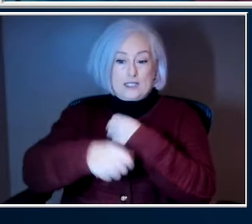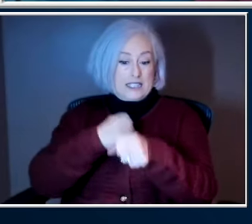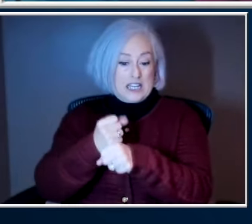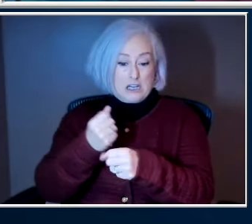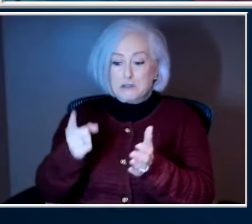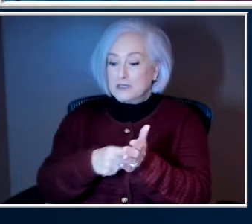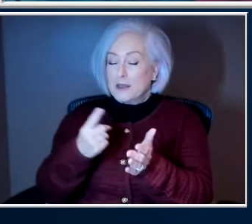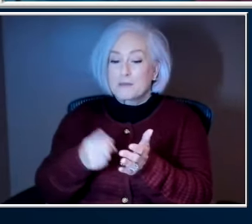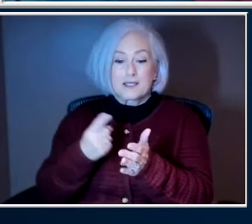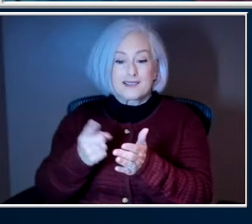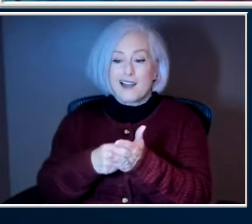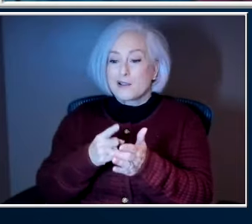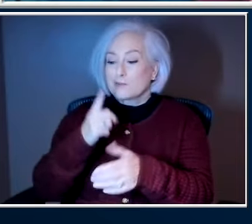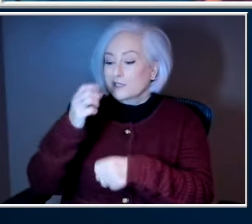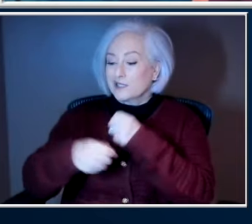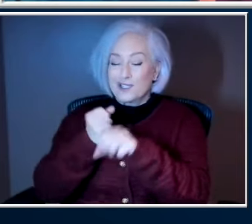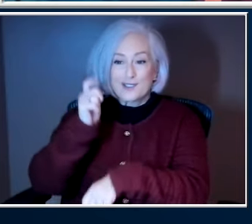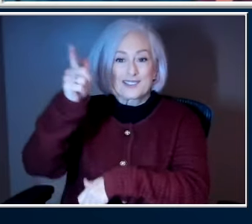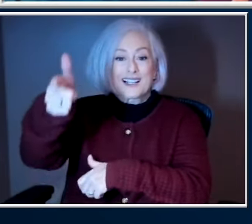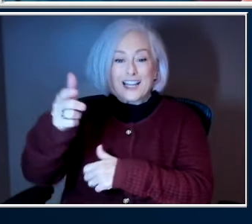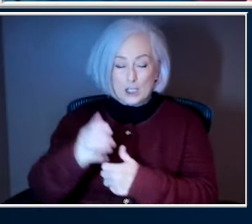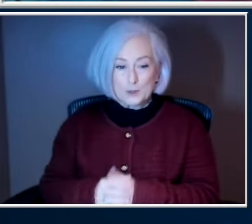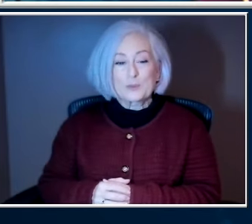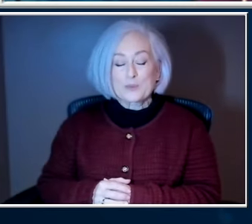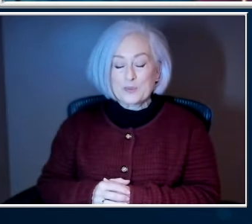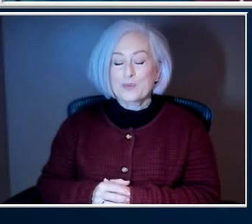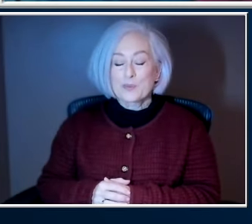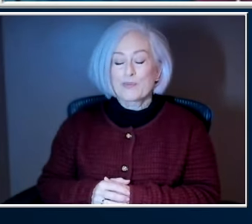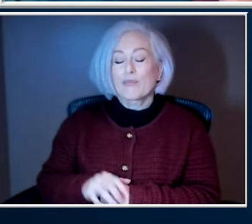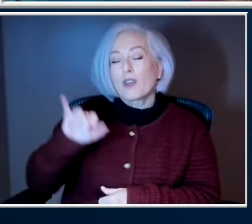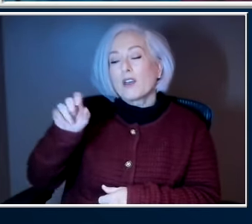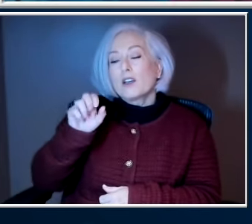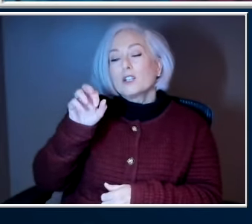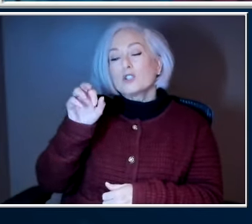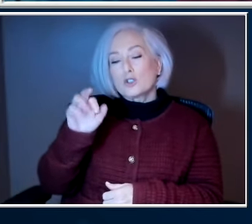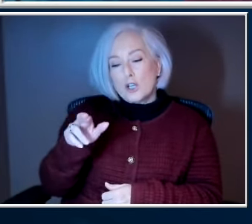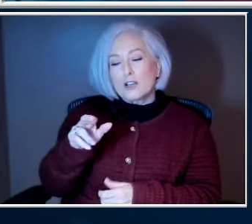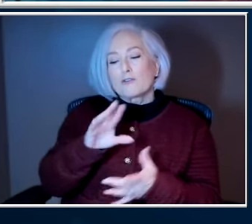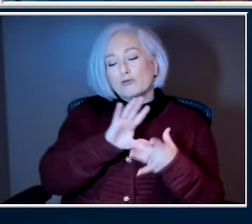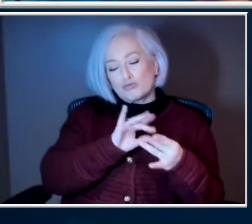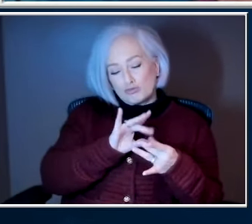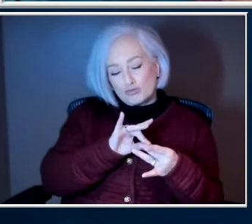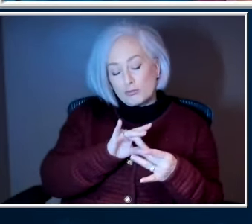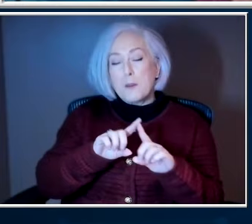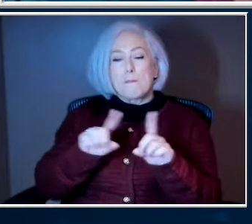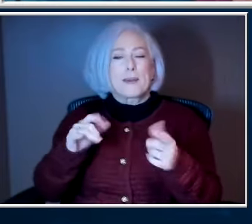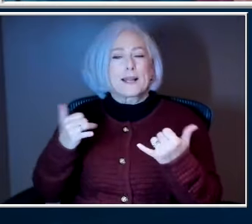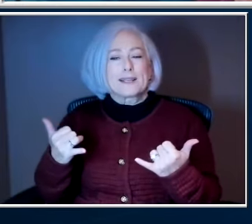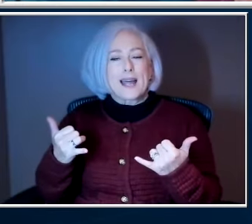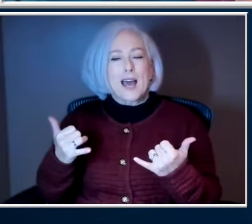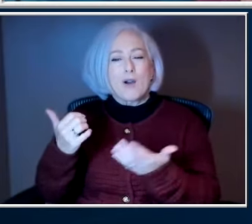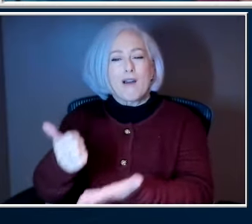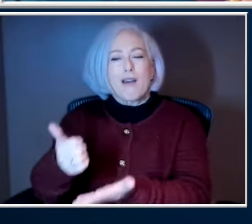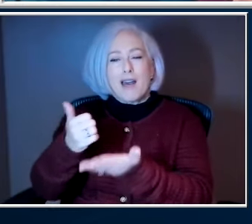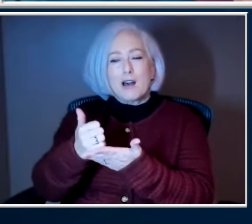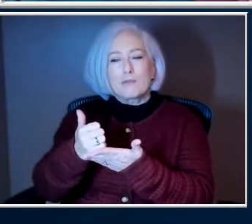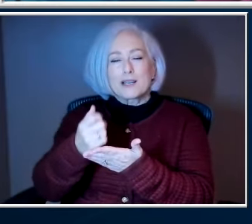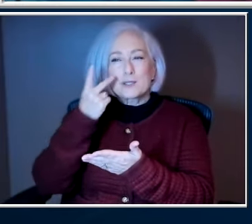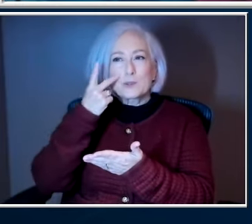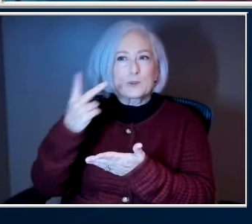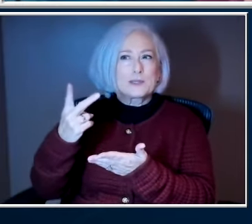just from an expert perspective, you know, we're hearing from Jennifer, but from an expert perspective, help us kind of take us inside the mind of someone who you're having